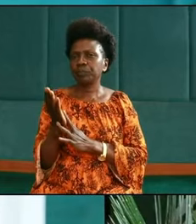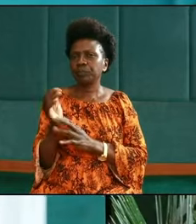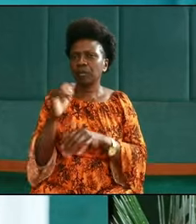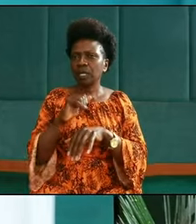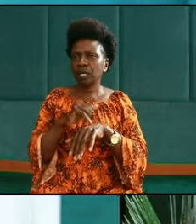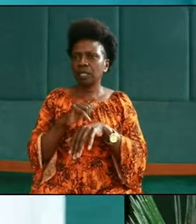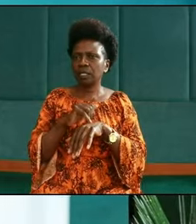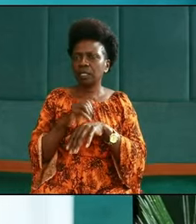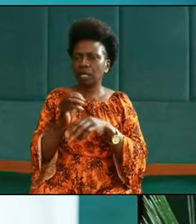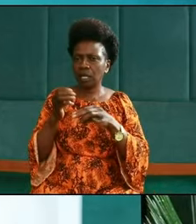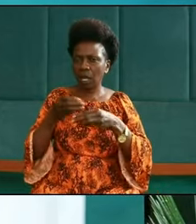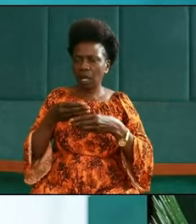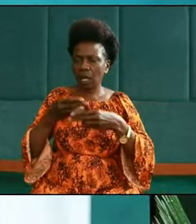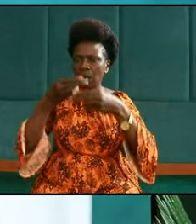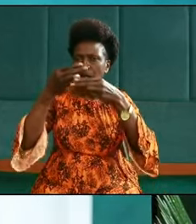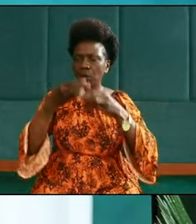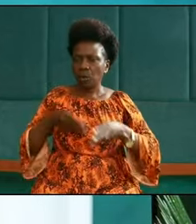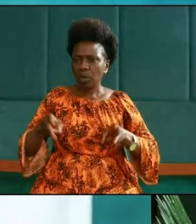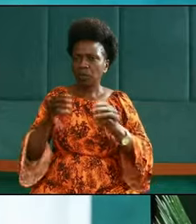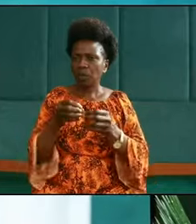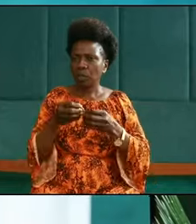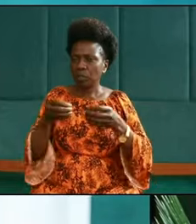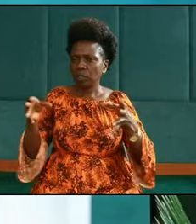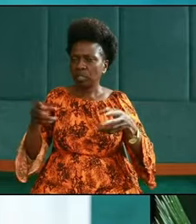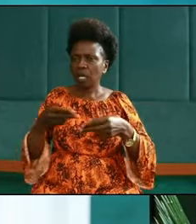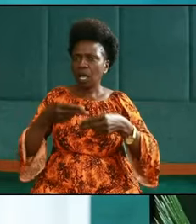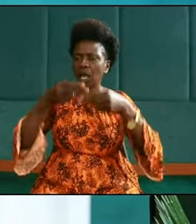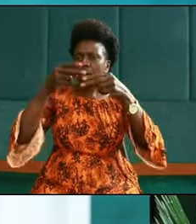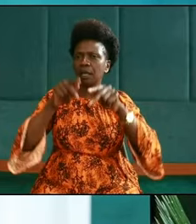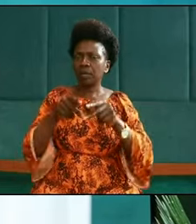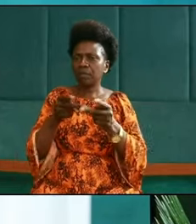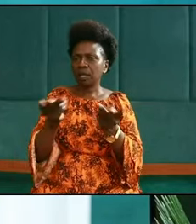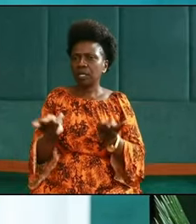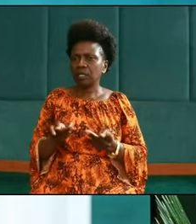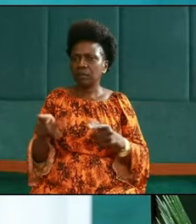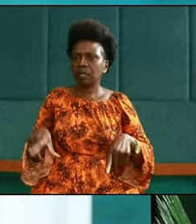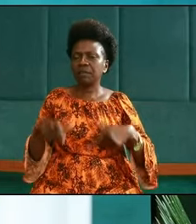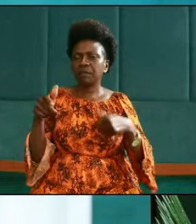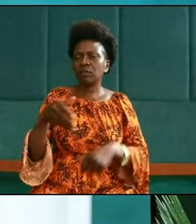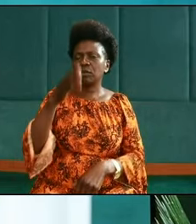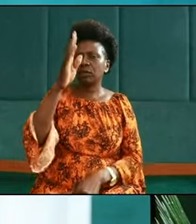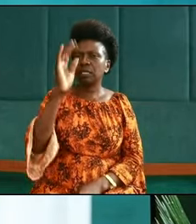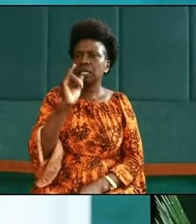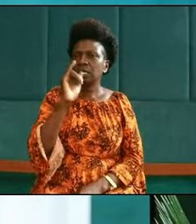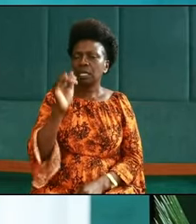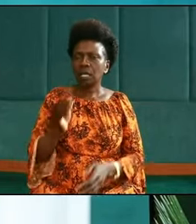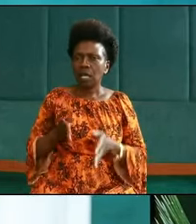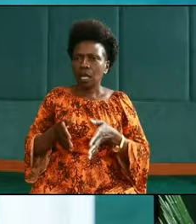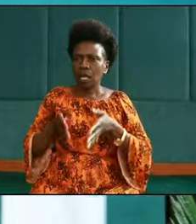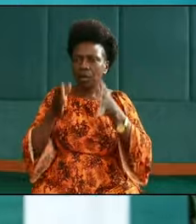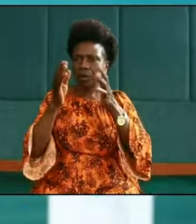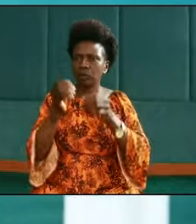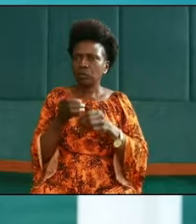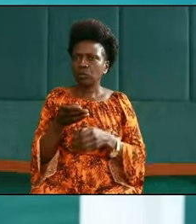It is an highway to the most high place of the living God. It is an highway